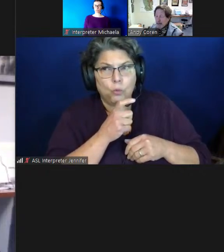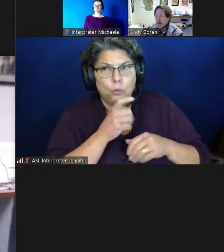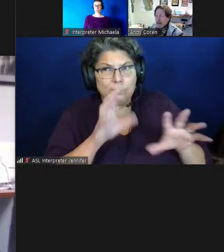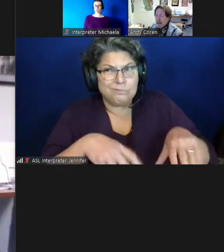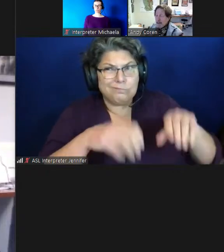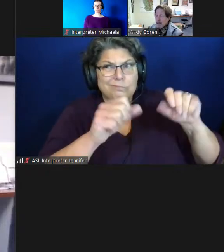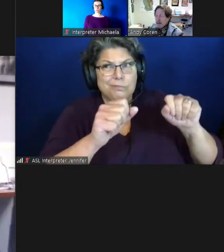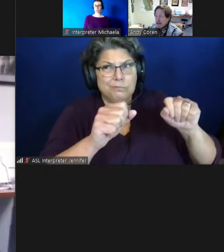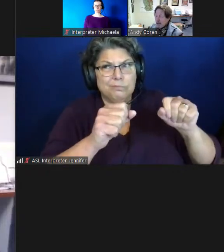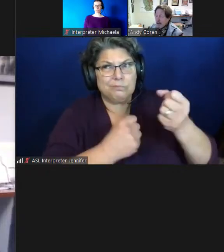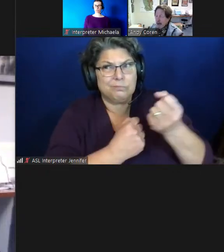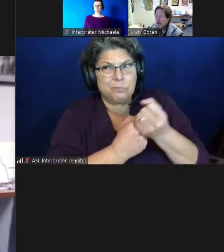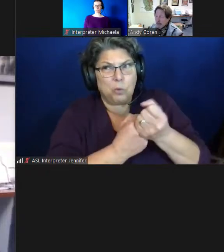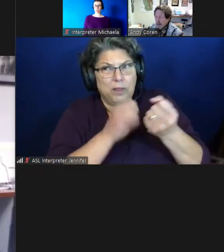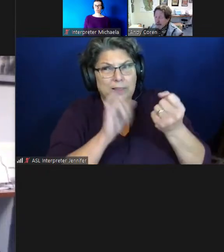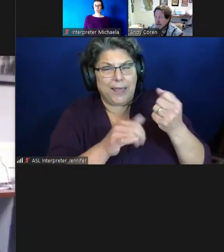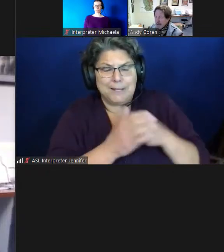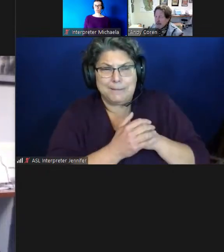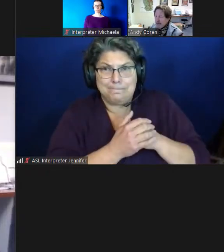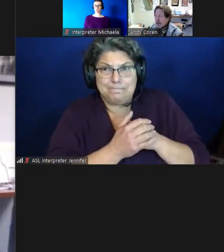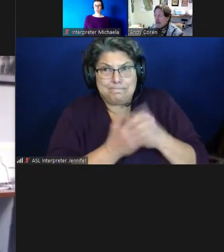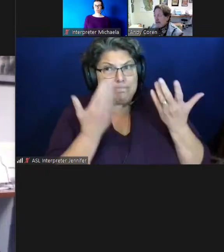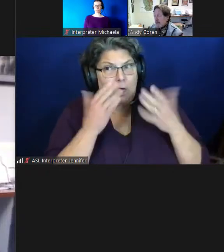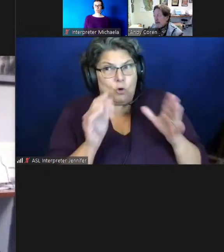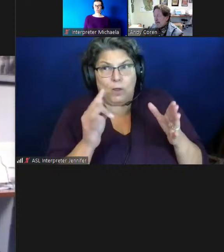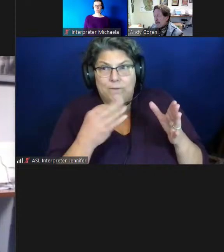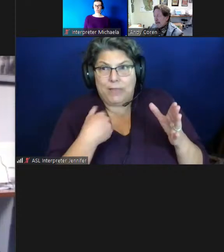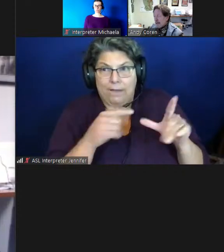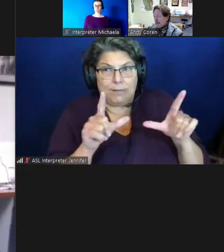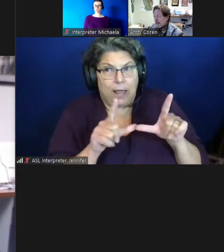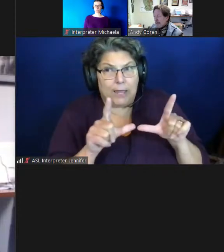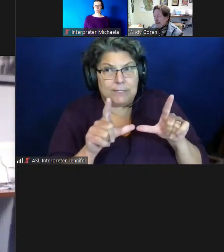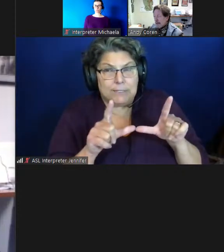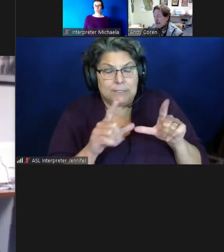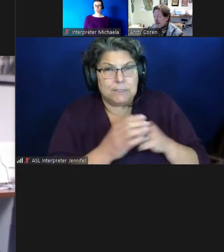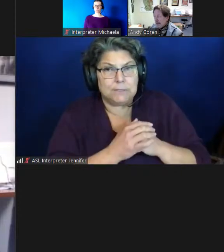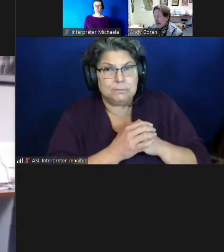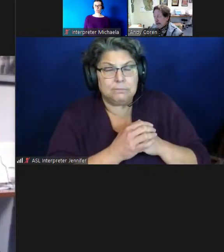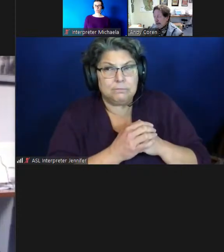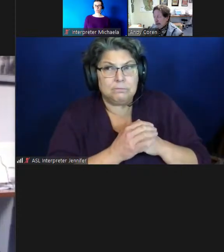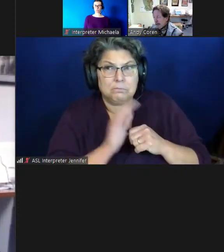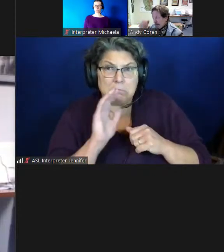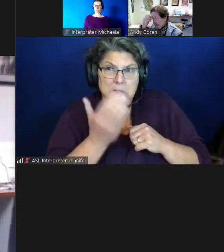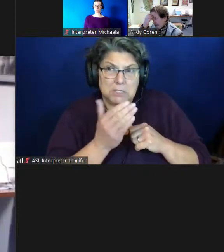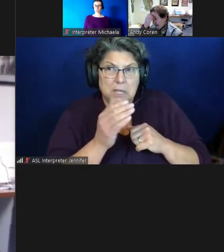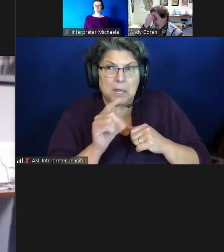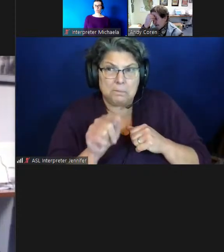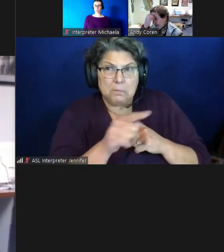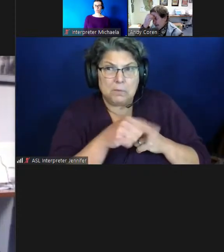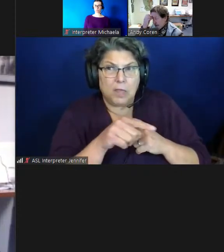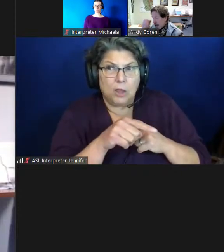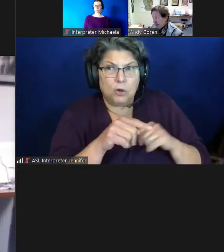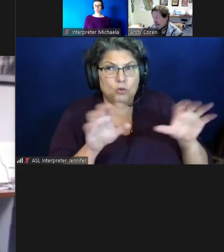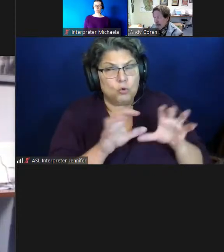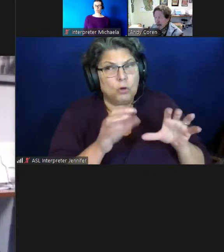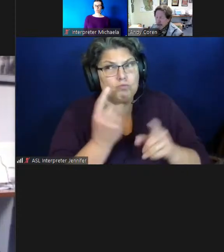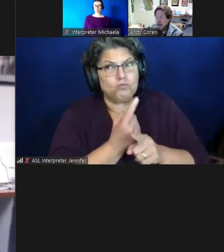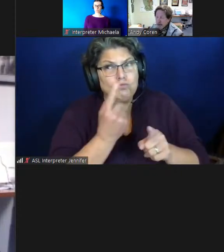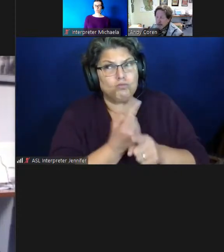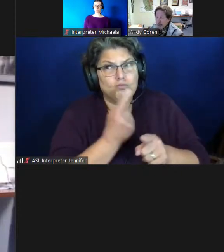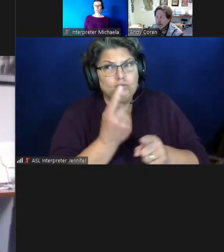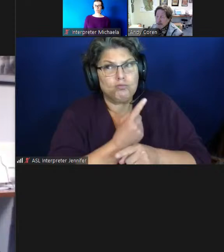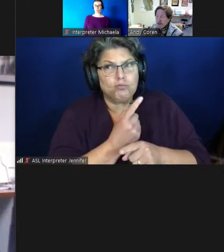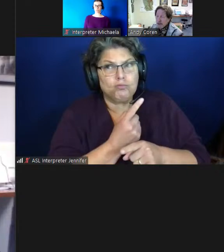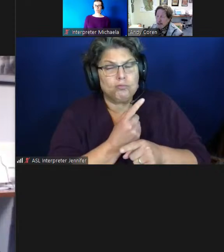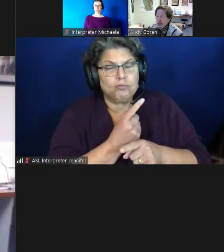supporting it. I don't know how they're licensed. It does seem like they're doing a standard